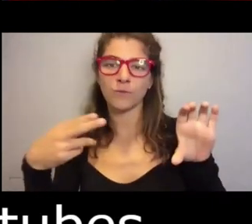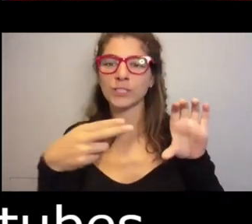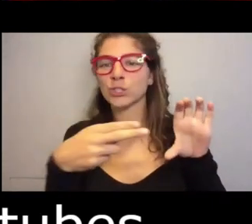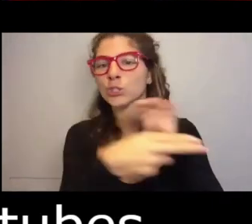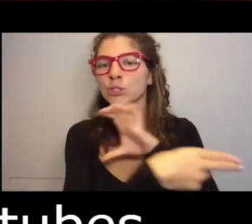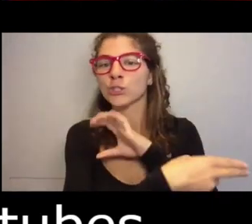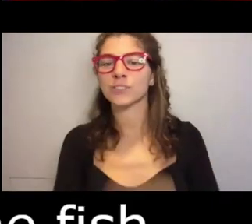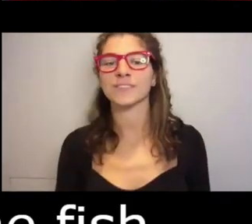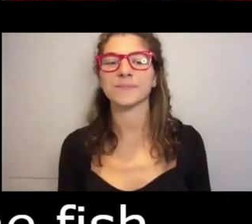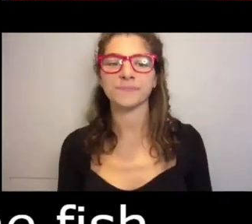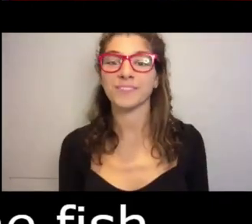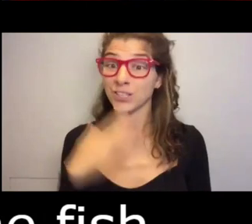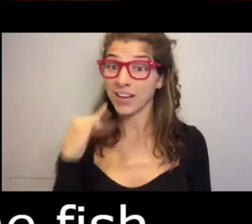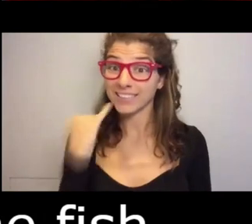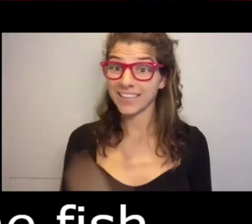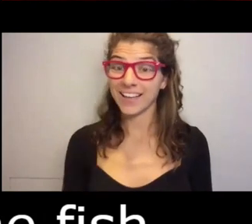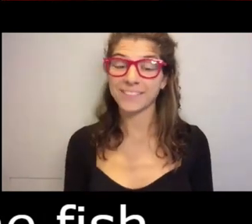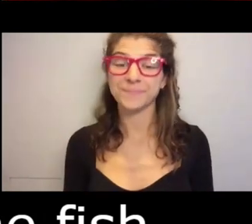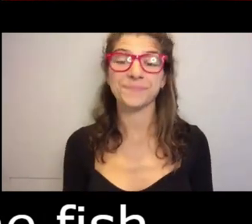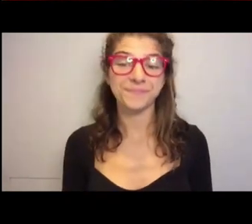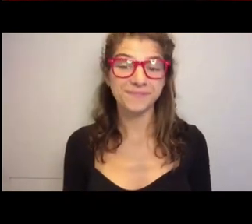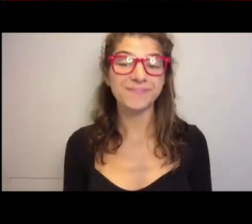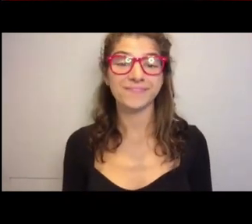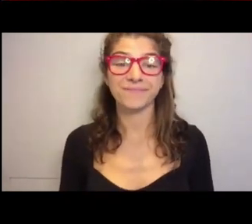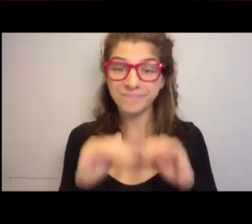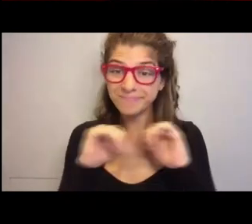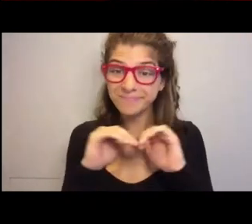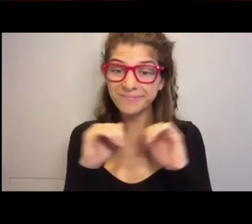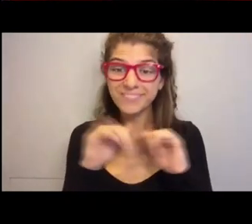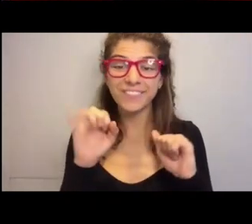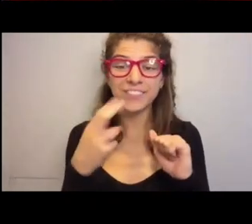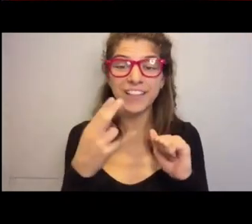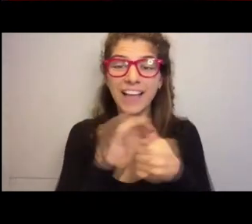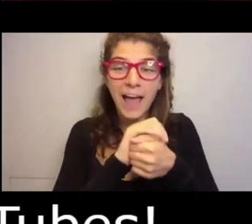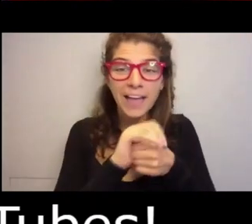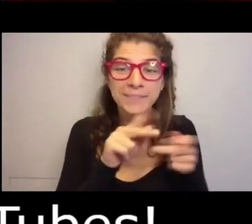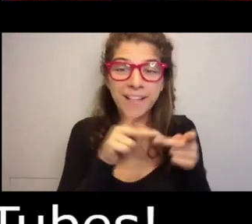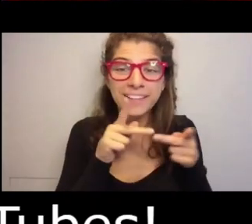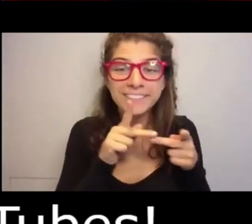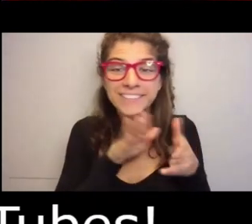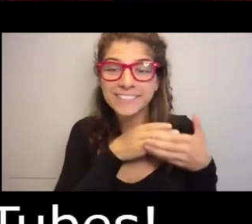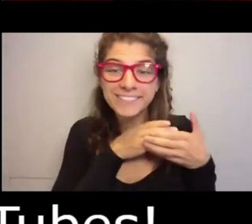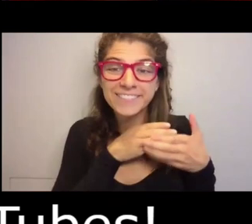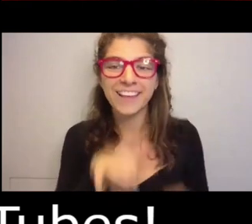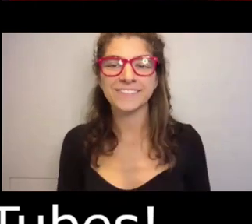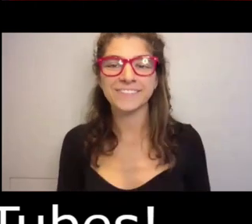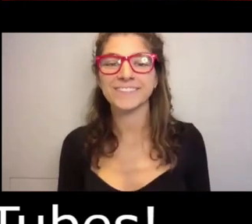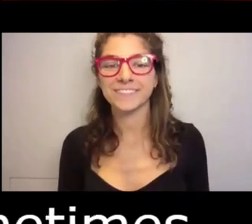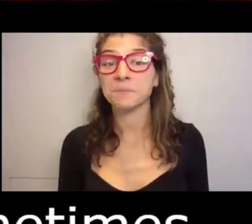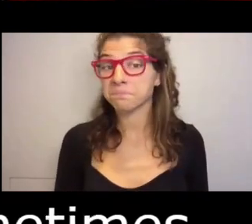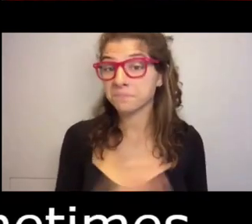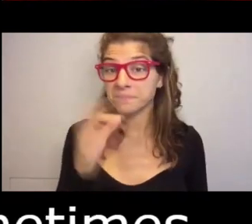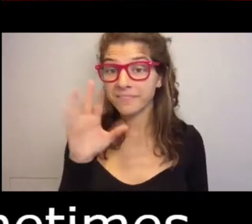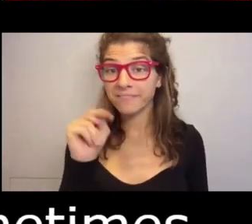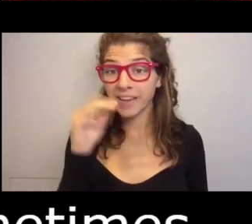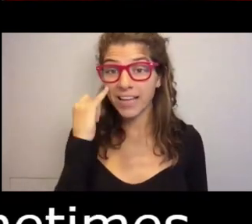tubes. That's a great idea. They could go in. Sometimes fish like little hiding places or nooks, but that could be a fun idea